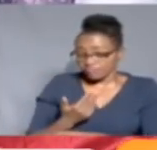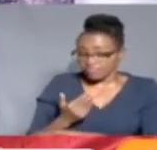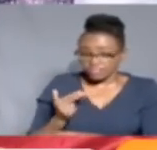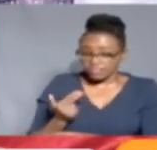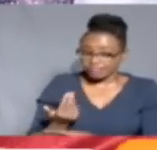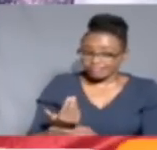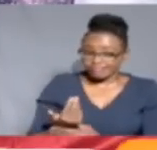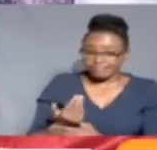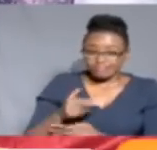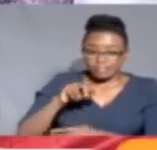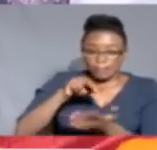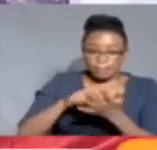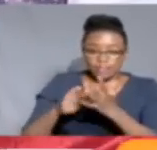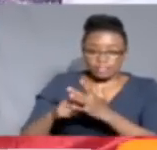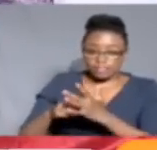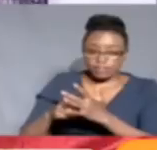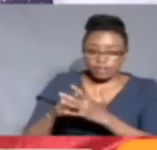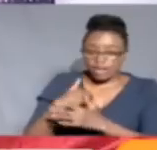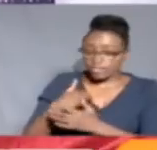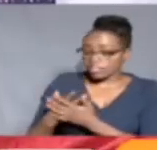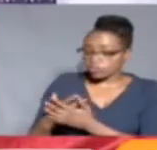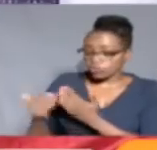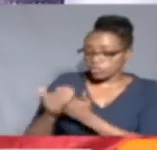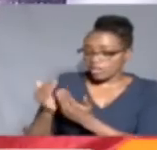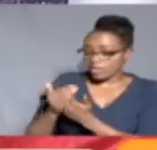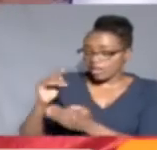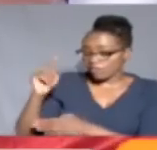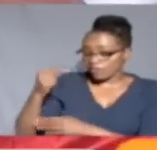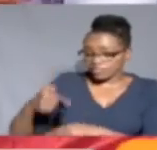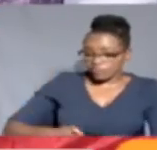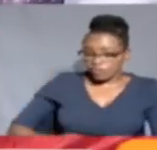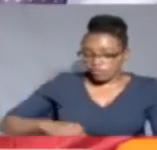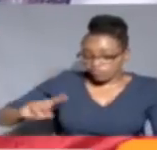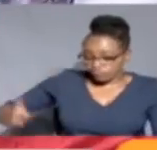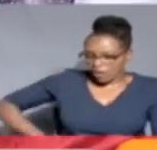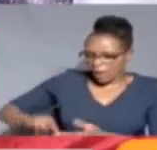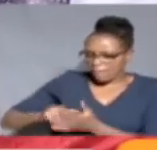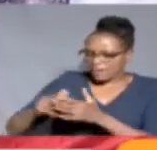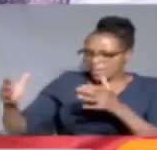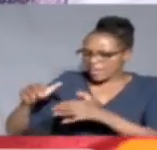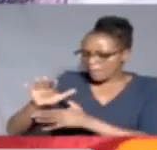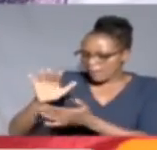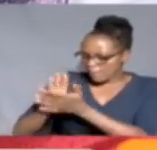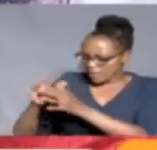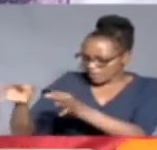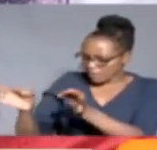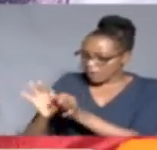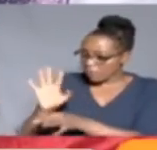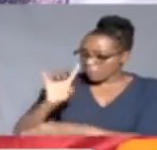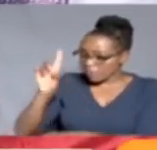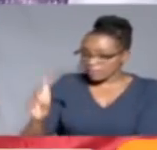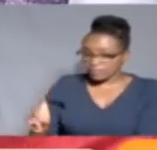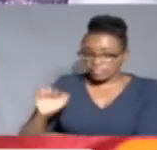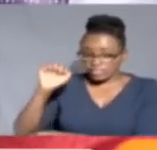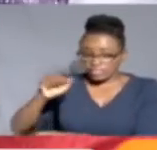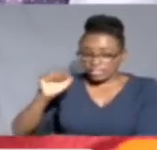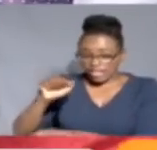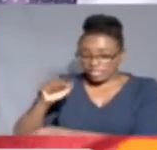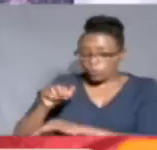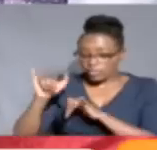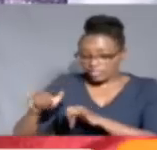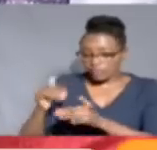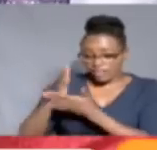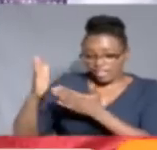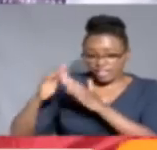had to cater for our stomachs first. So that gang became like your family? Yeah. Really? Yeah. We were staying in a